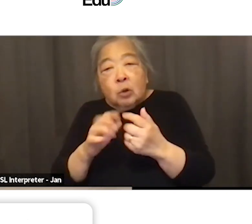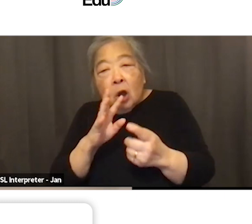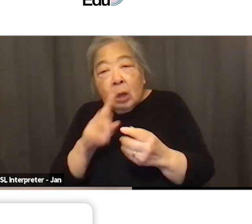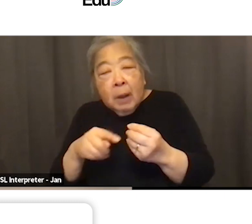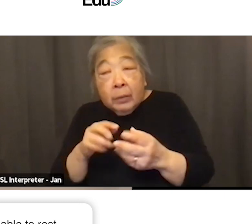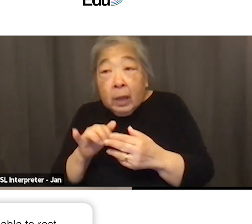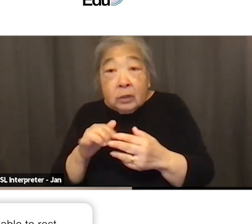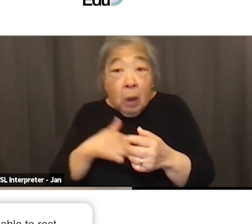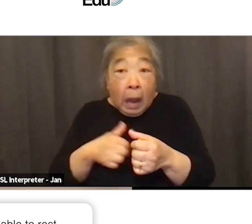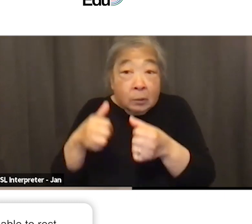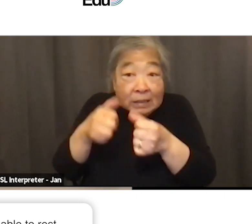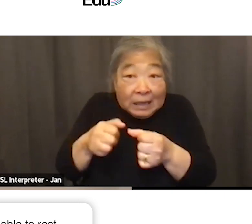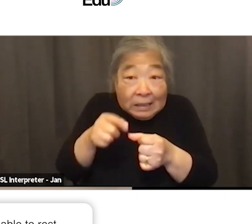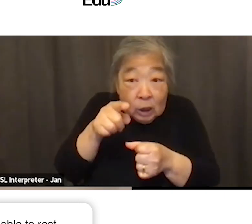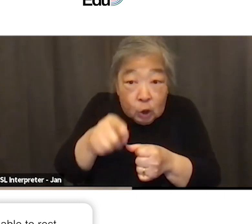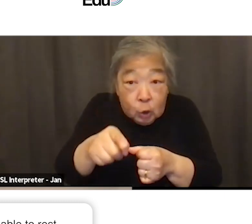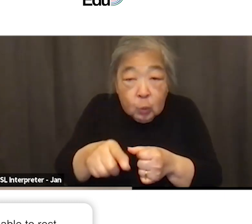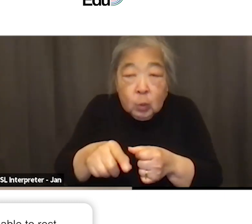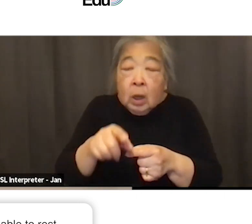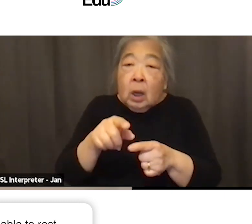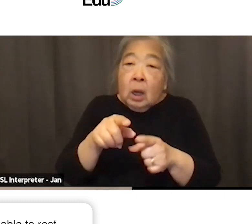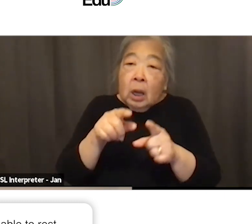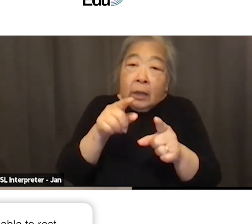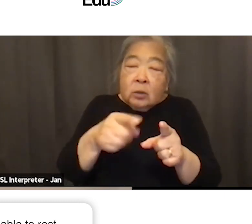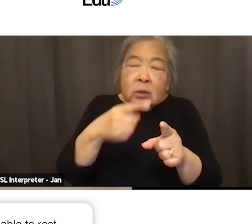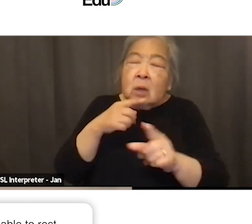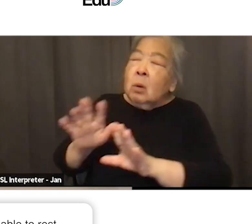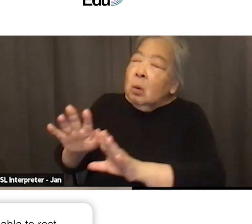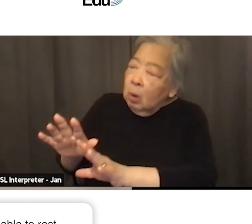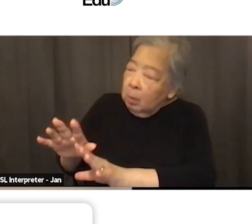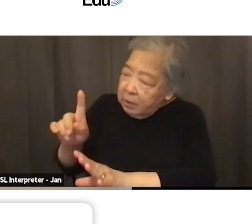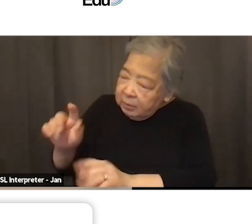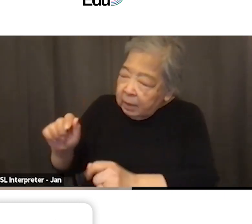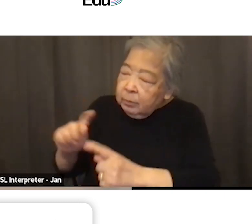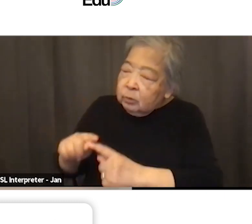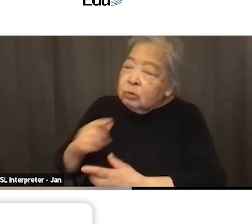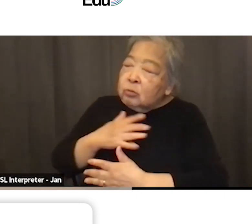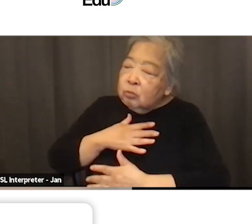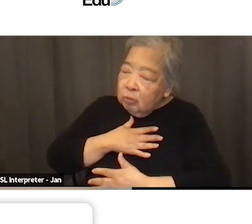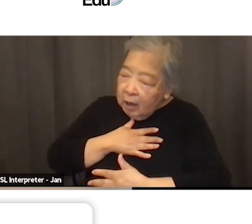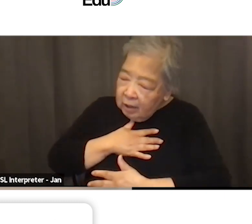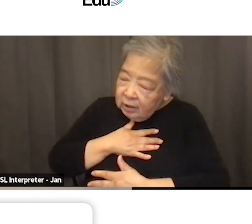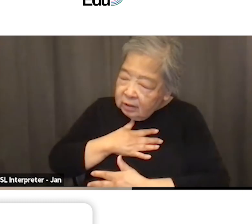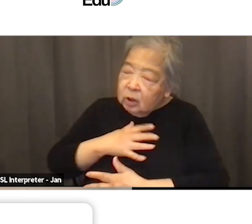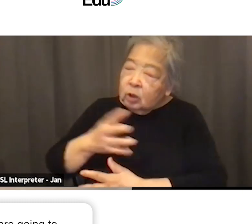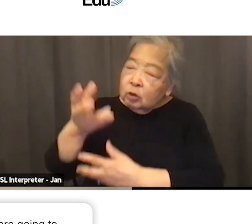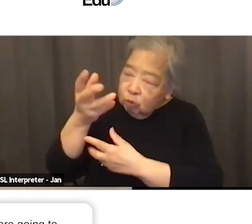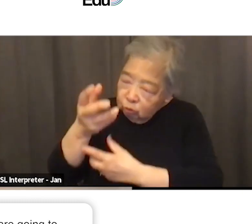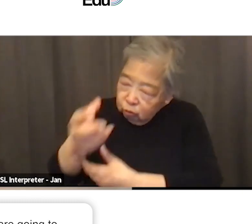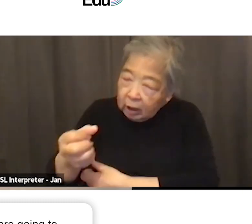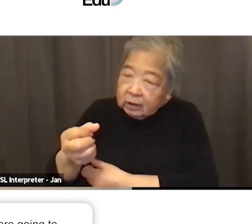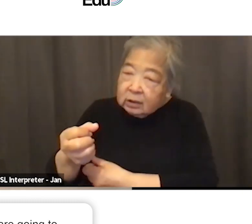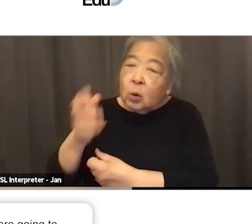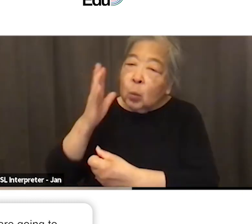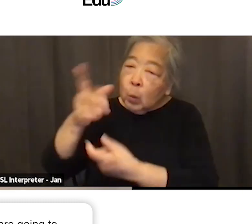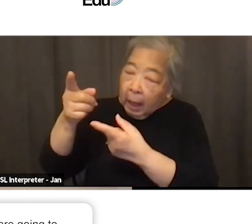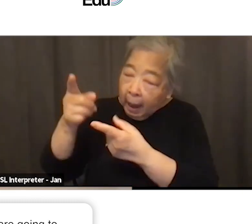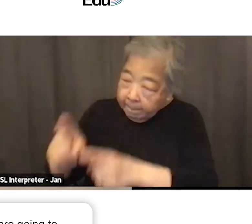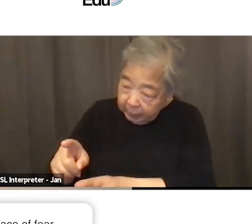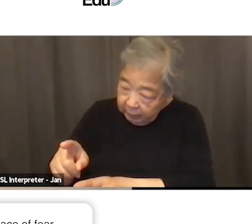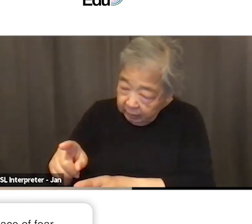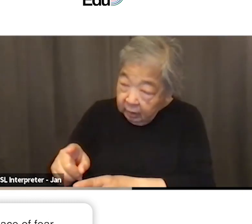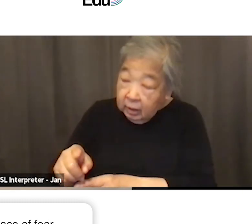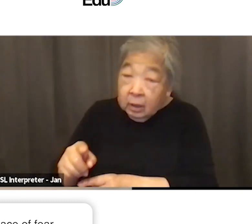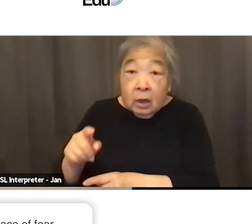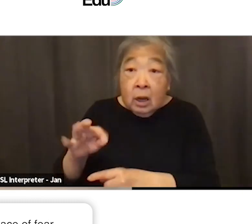and you were like, you need to be able to rest and trust that it's coming, because if you are going to just keep